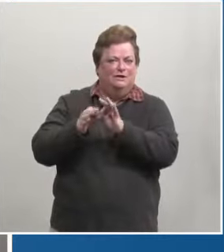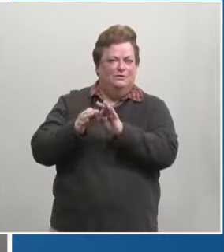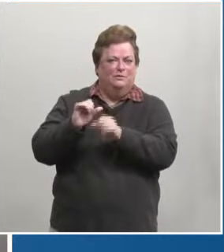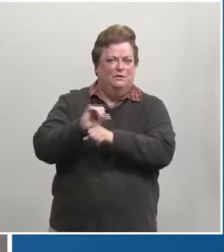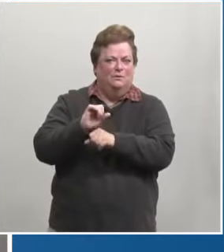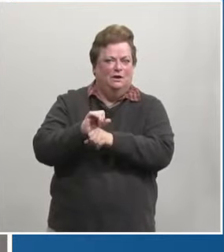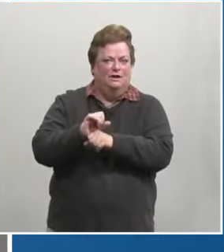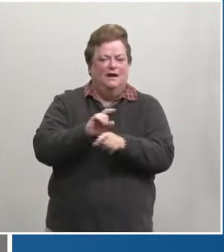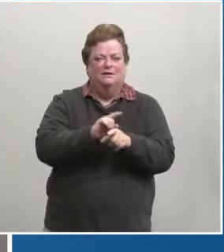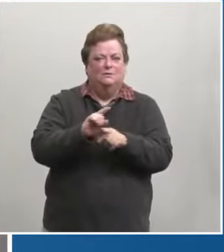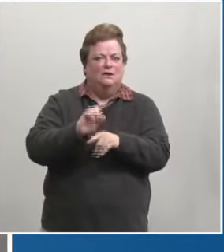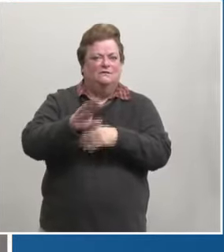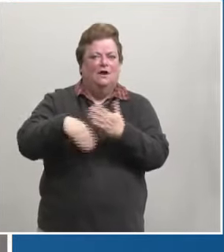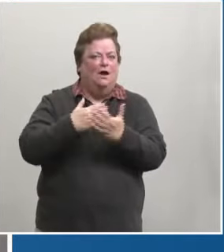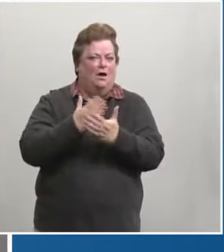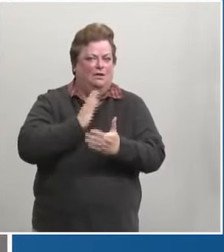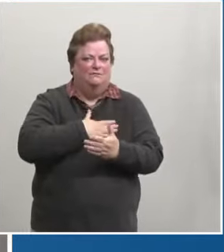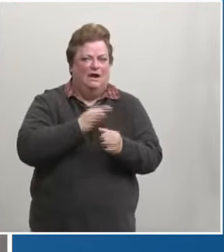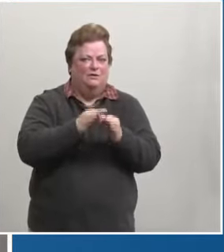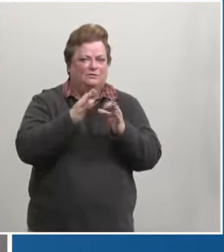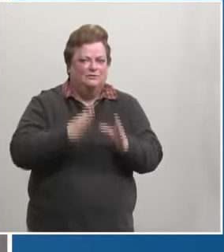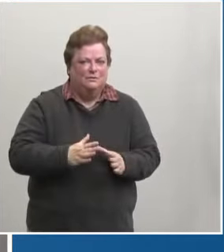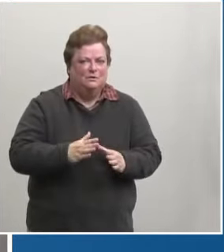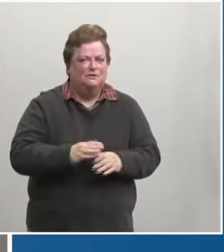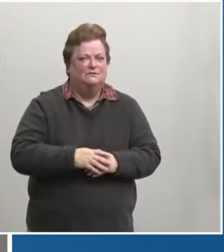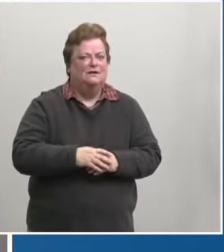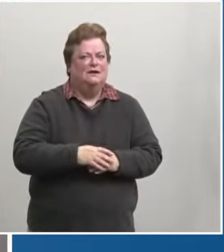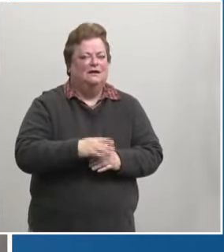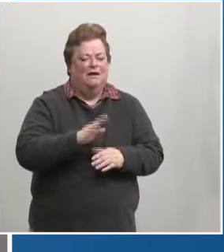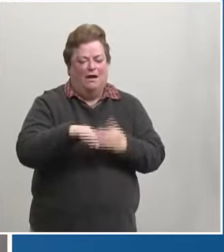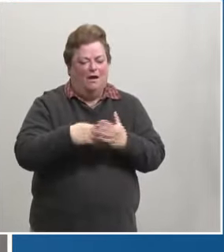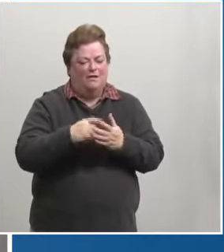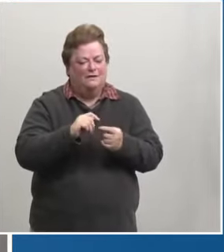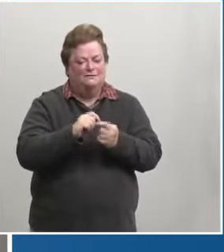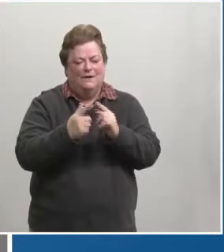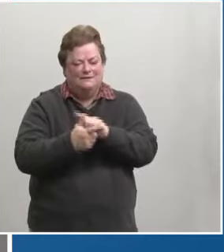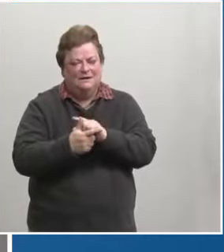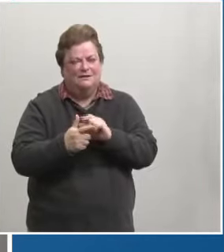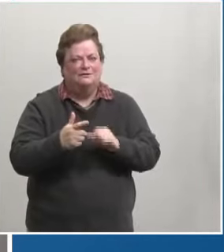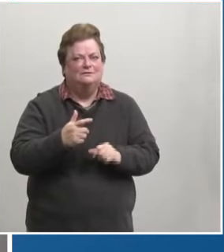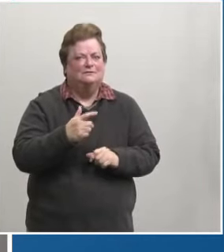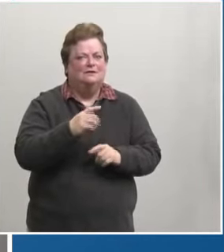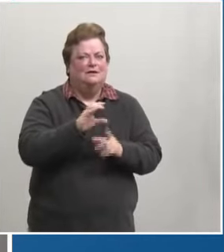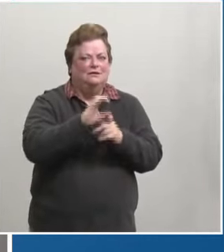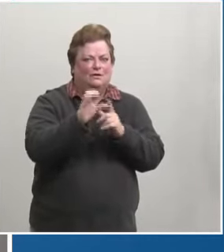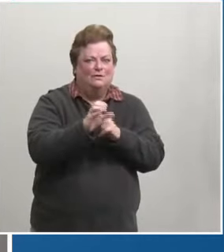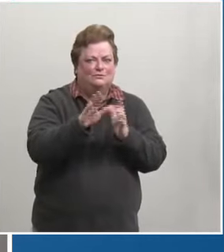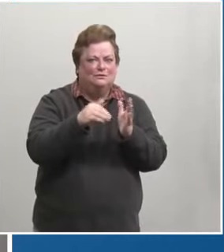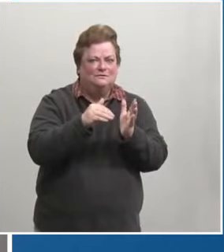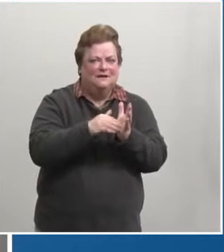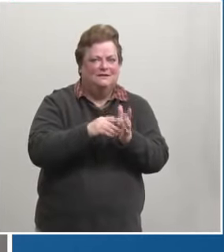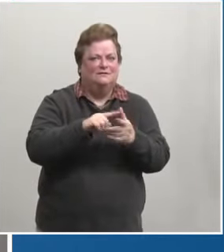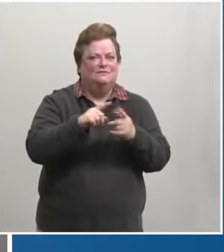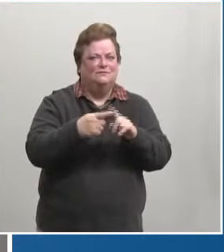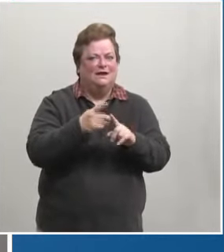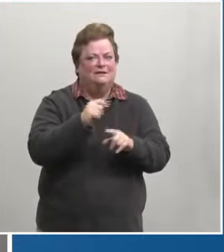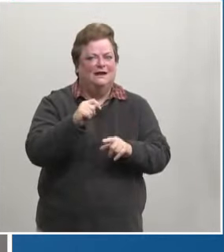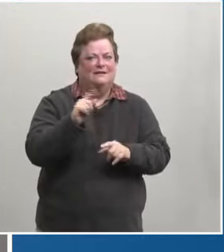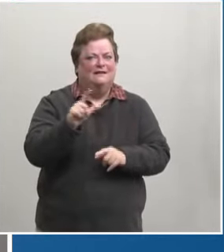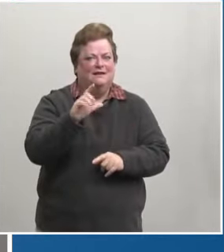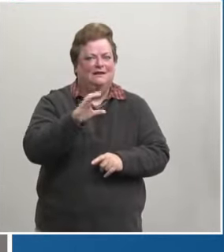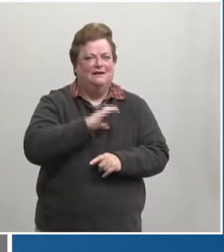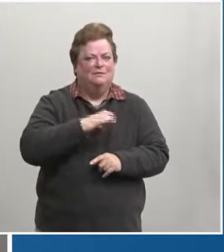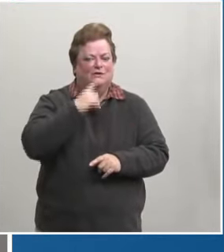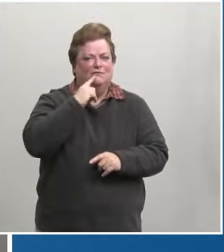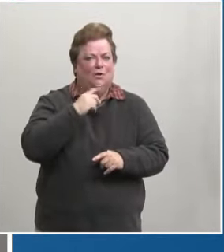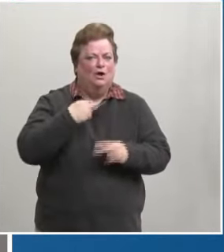work, as well as all of our translators, our cultural center partners, and our friends at the Lincoln Commission on Human Rights, who enable us to reach more of